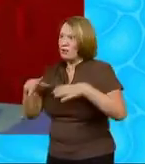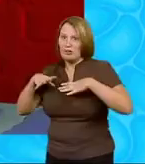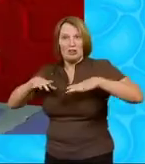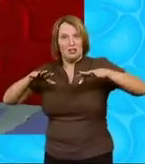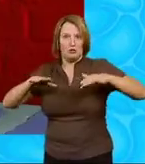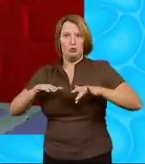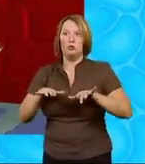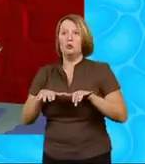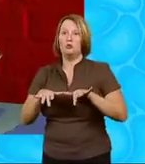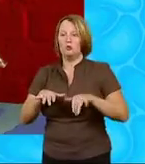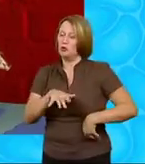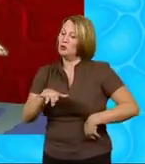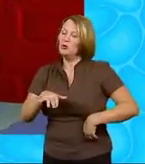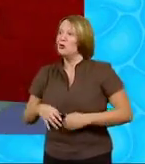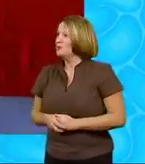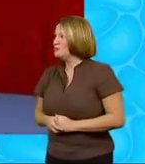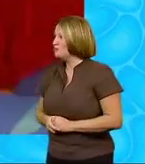Ready to doodle do.